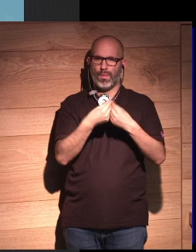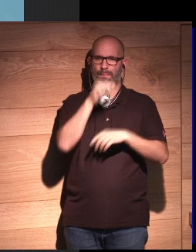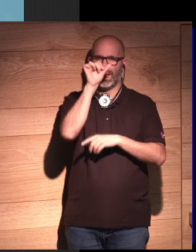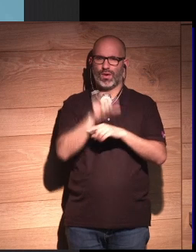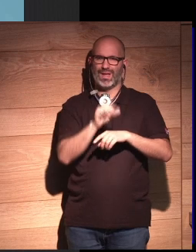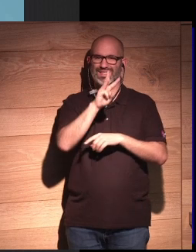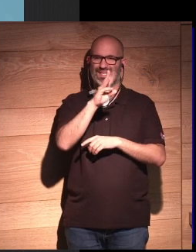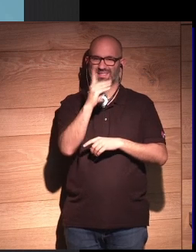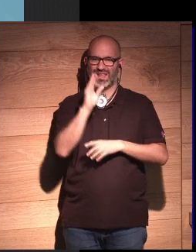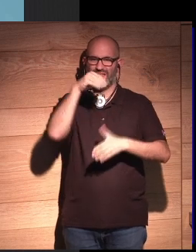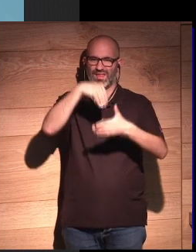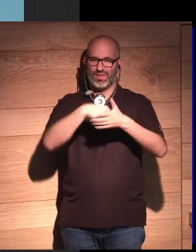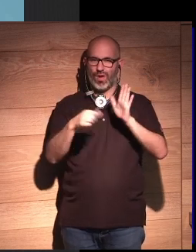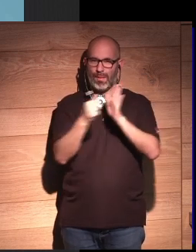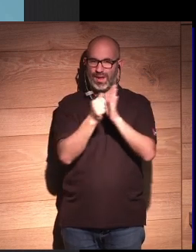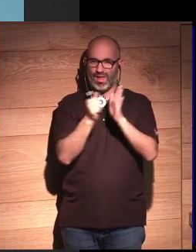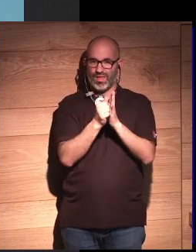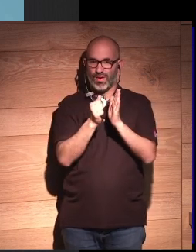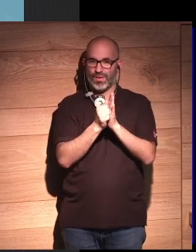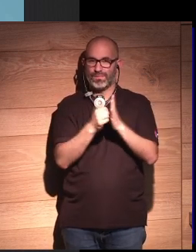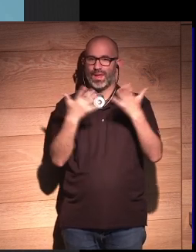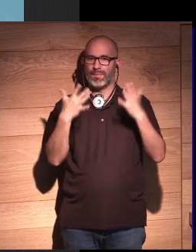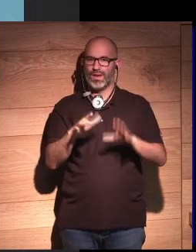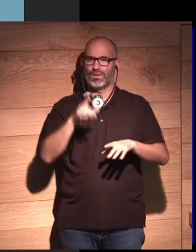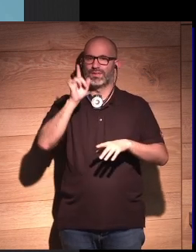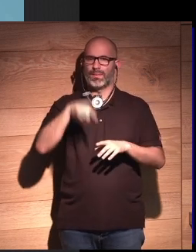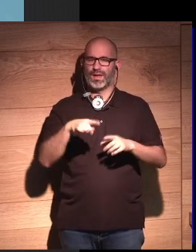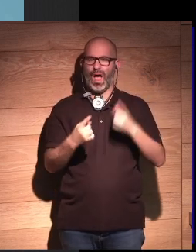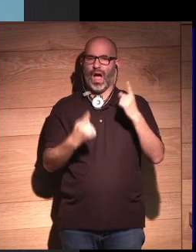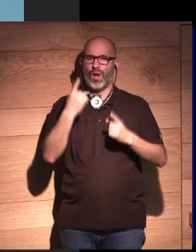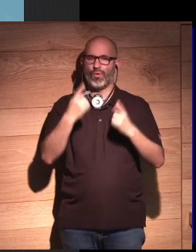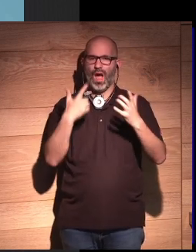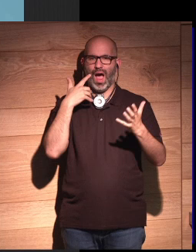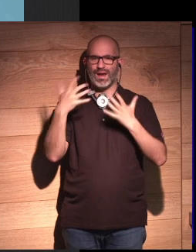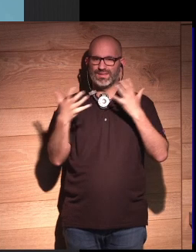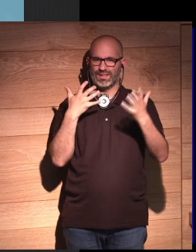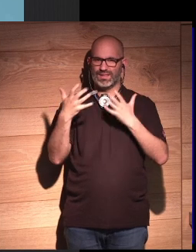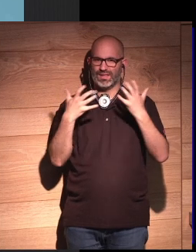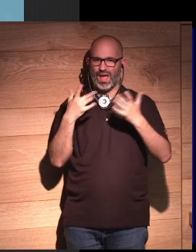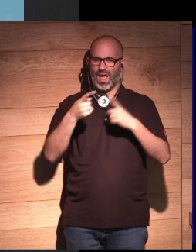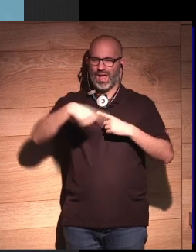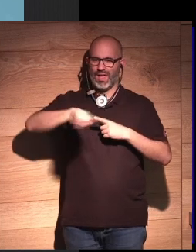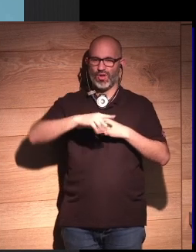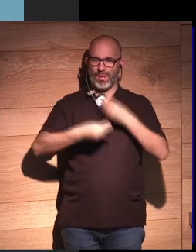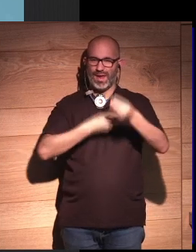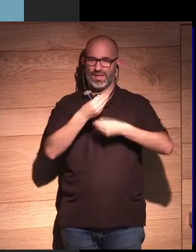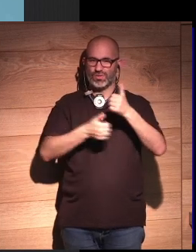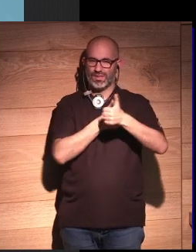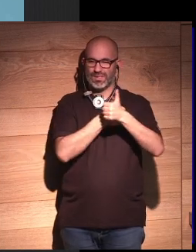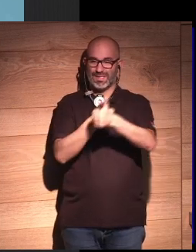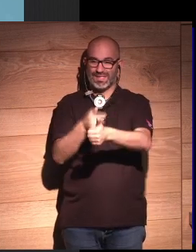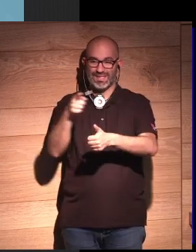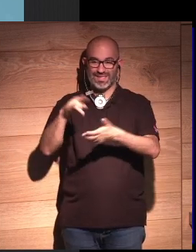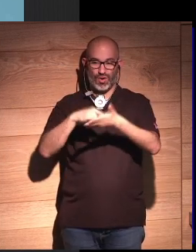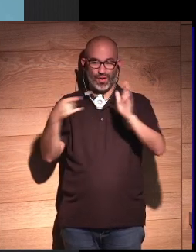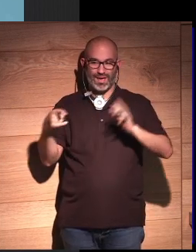also paired a couple of artists who had work that were also tracking this technology. One